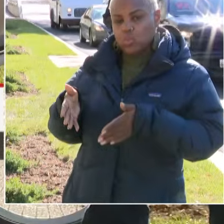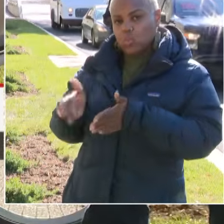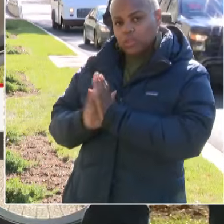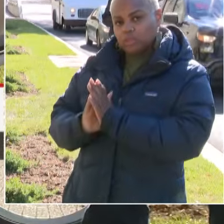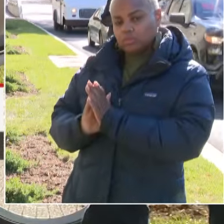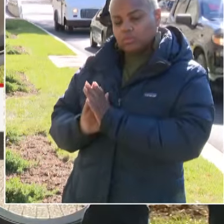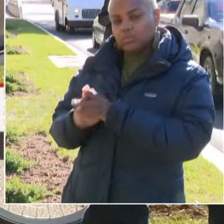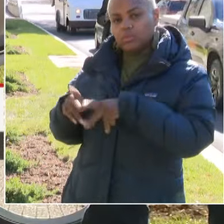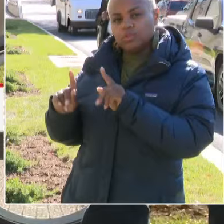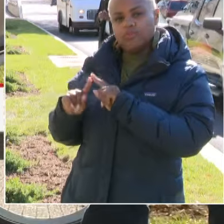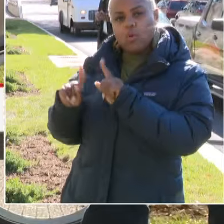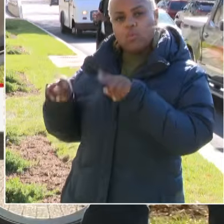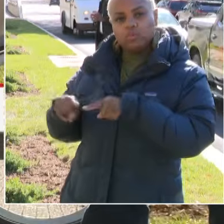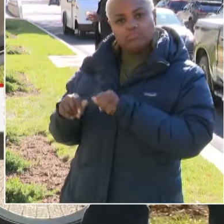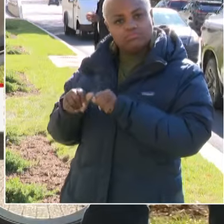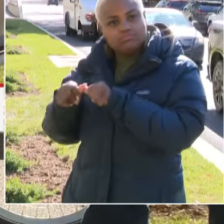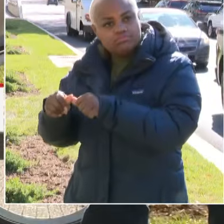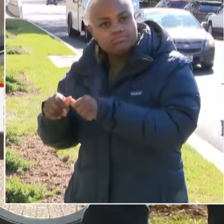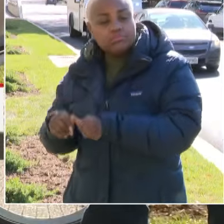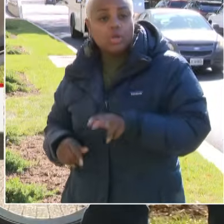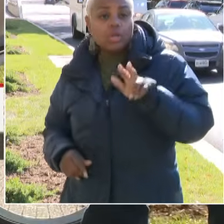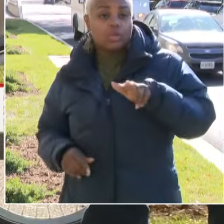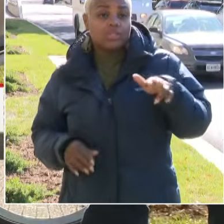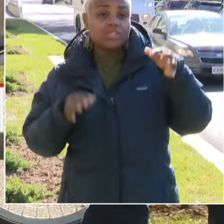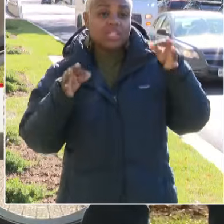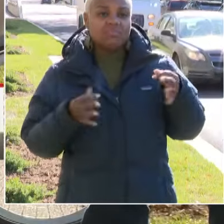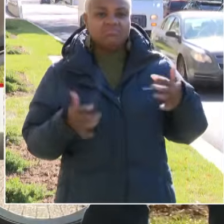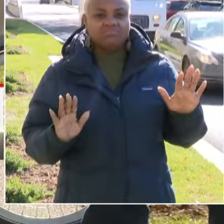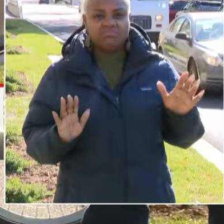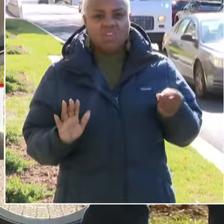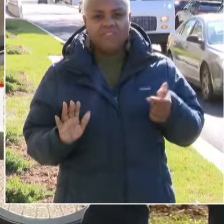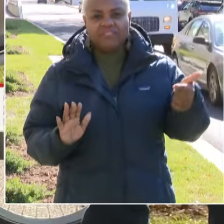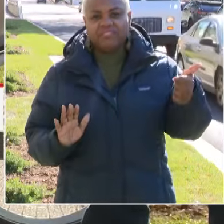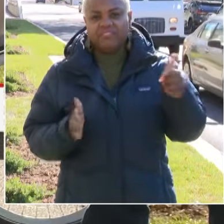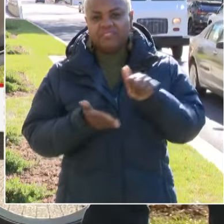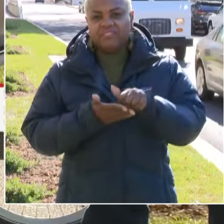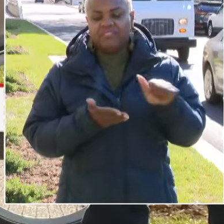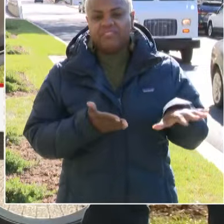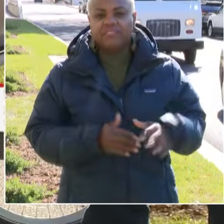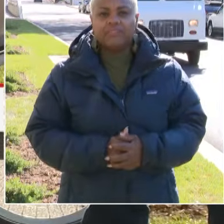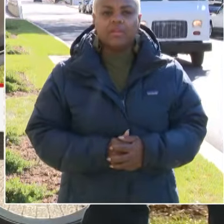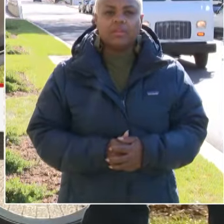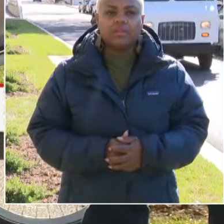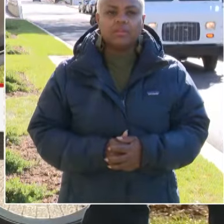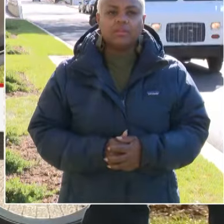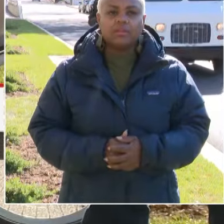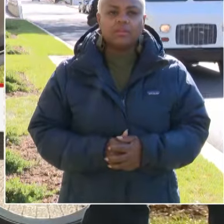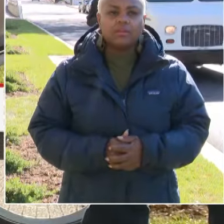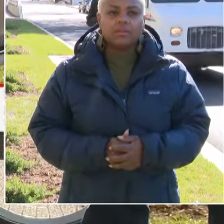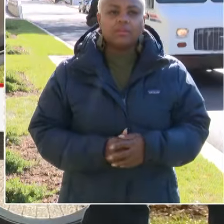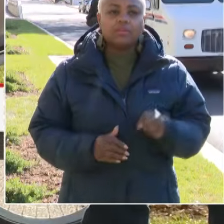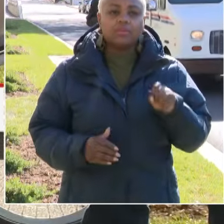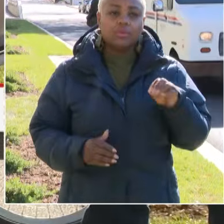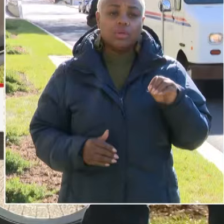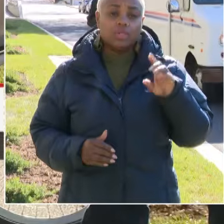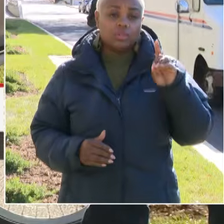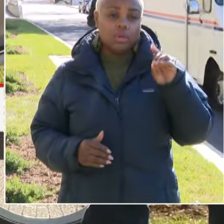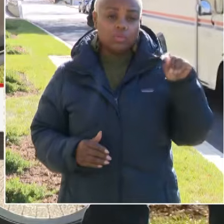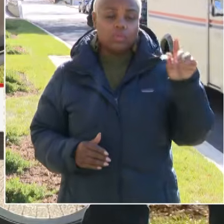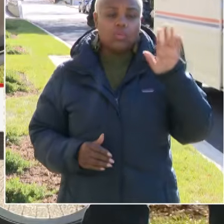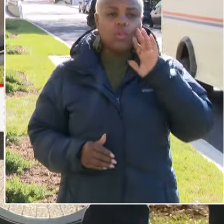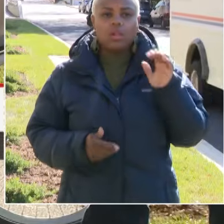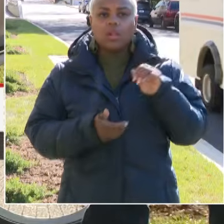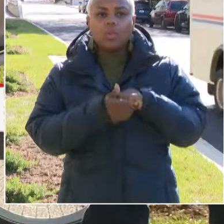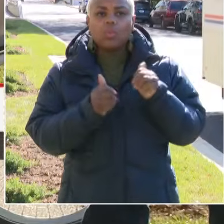have decided they no longer will participate in the program. And DDOT will be working with them